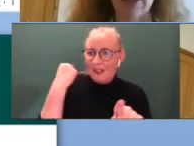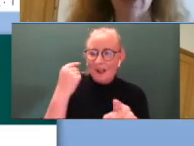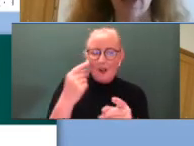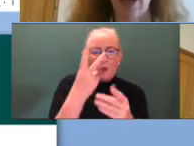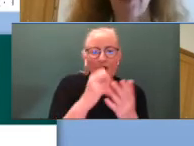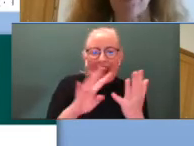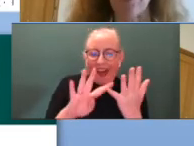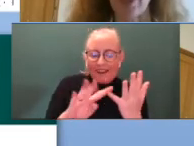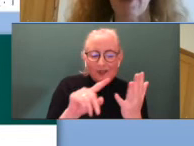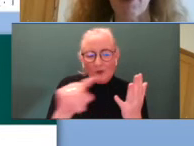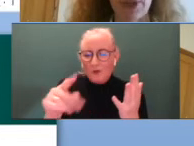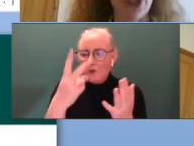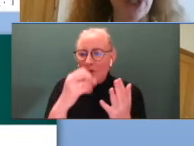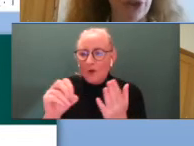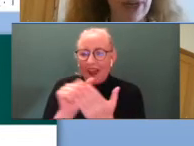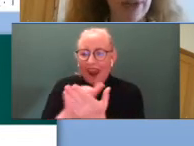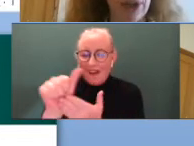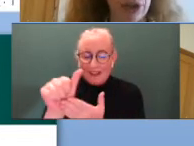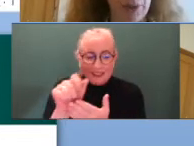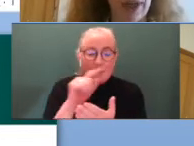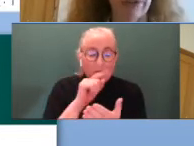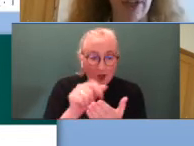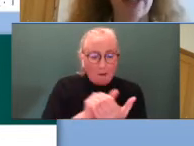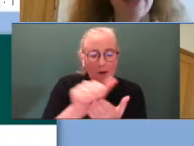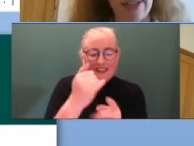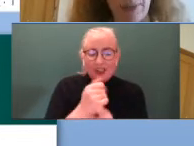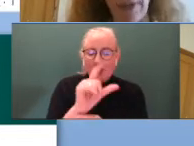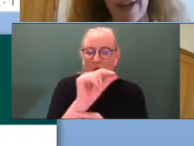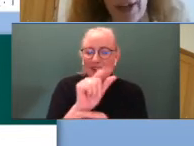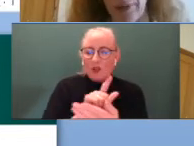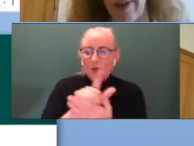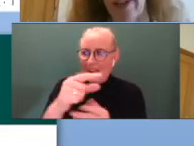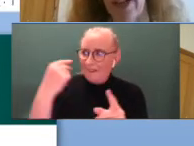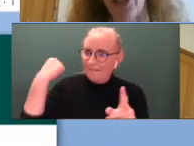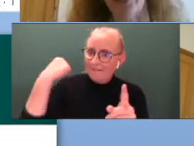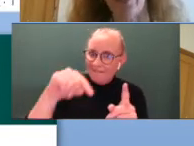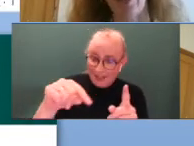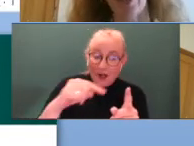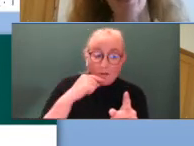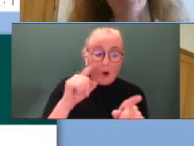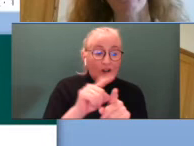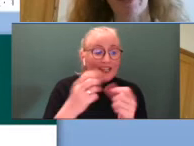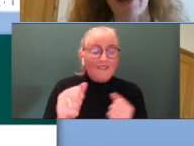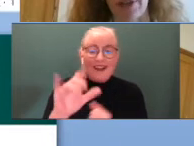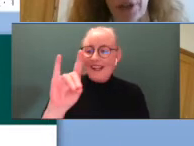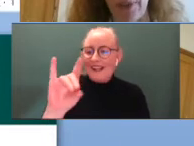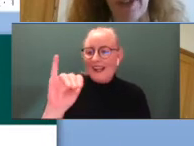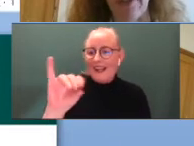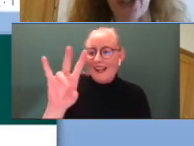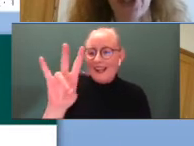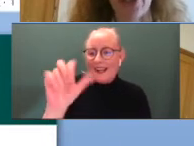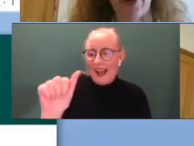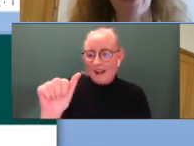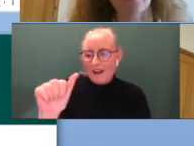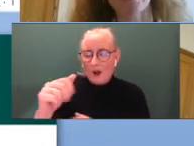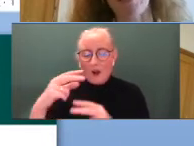and published in 2012. Since then, we've had HICWA regulation and there are, the UN